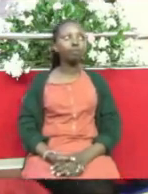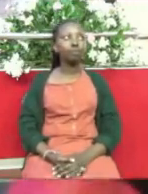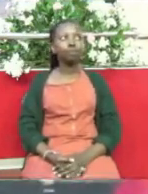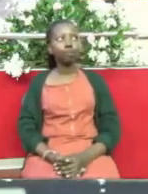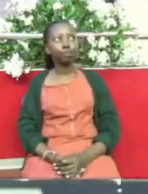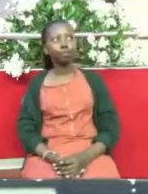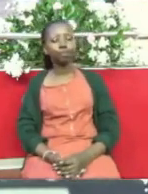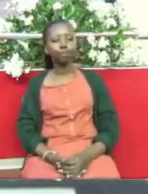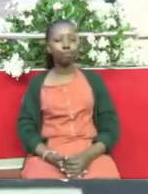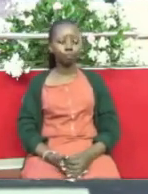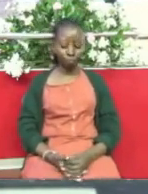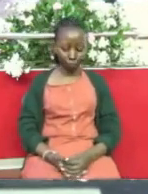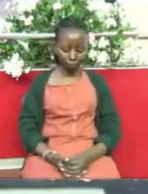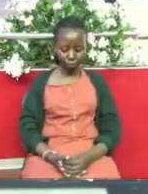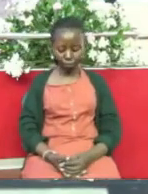Yes,